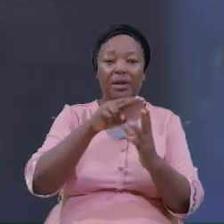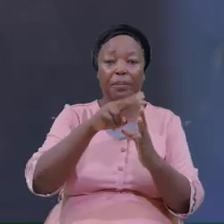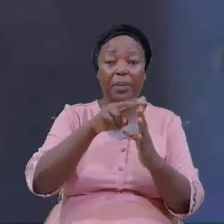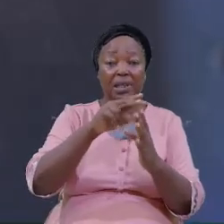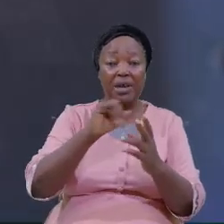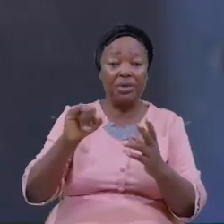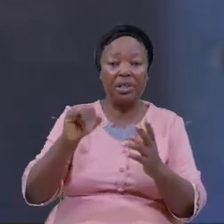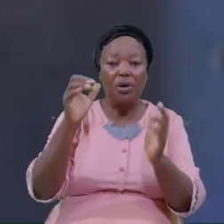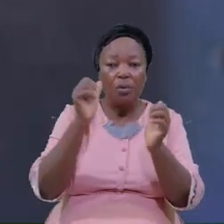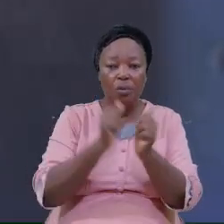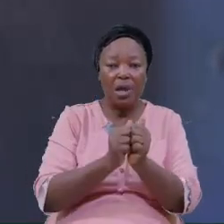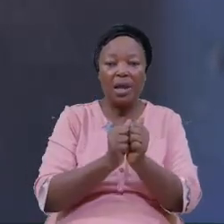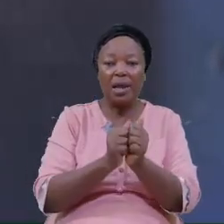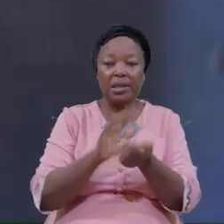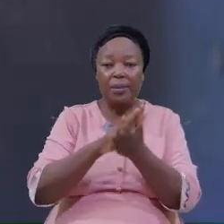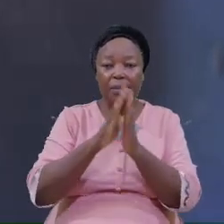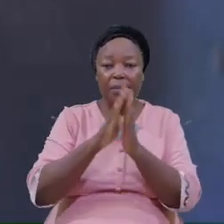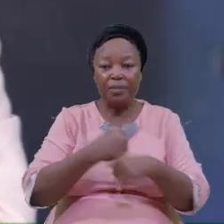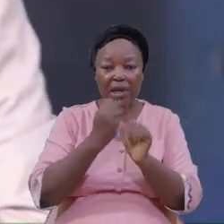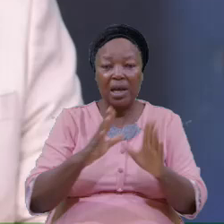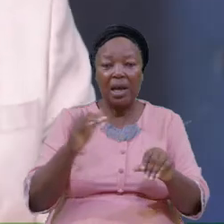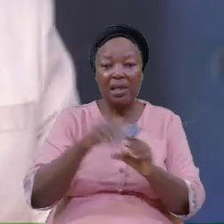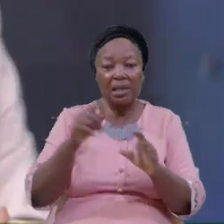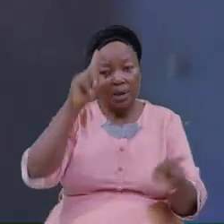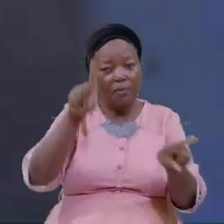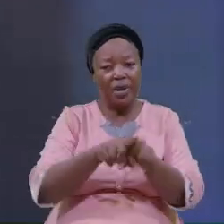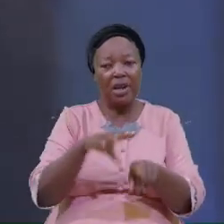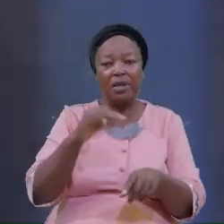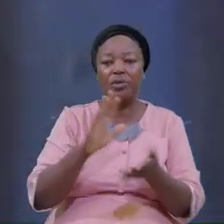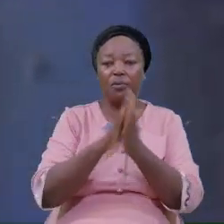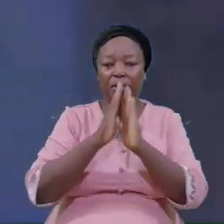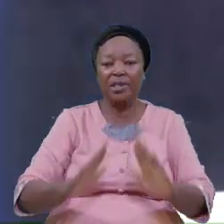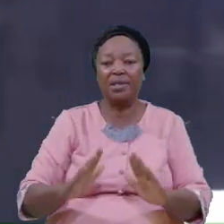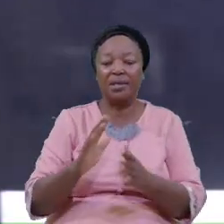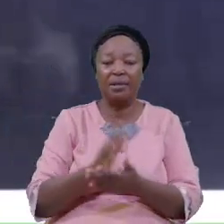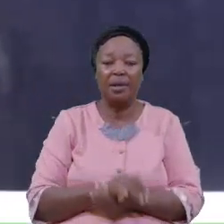peacemakers in the covenant of peace.